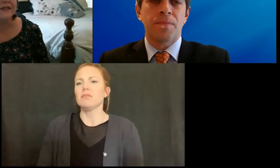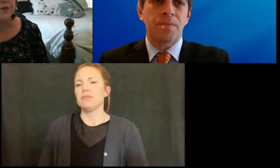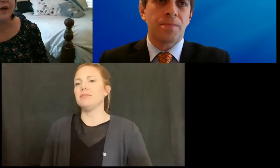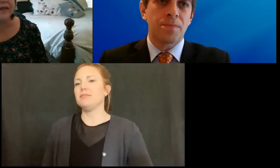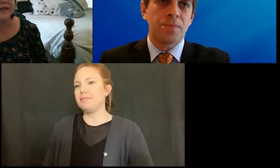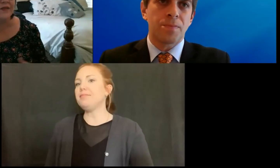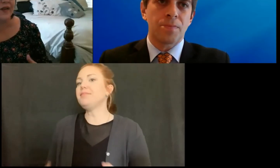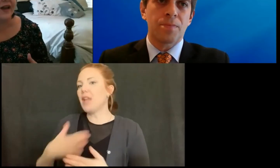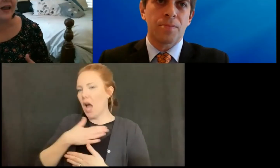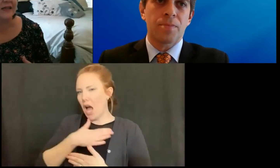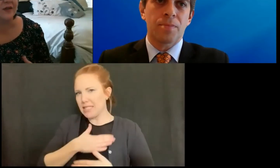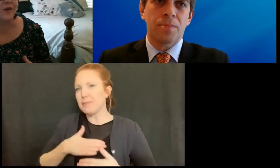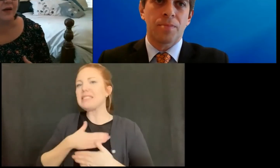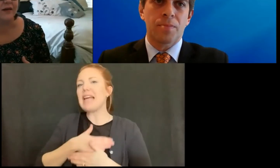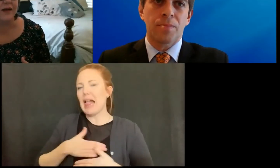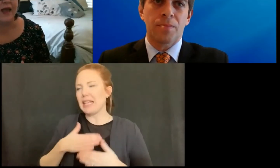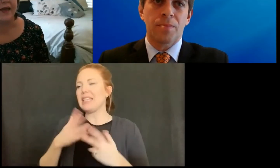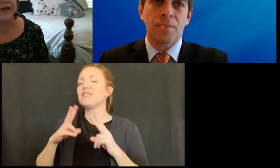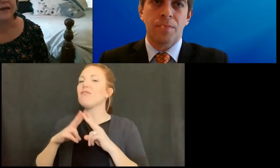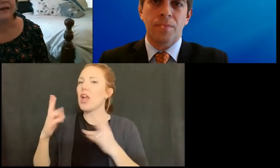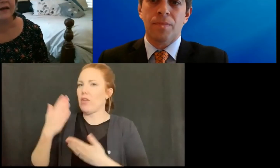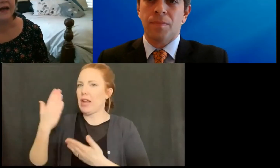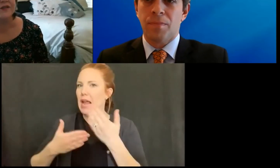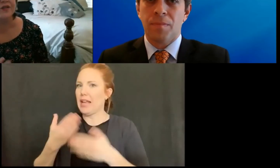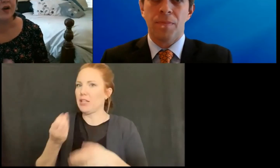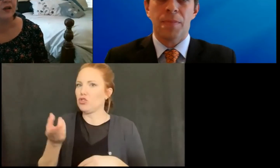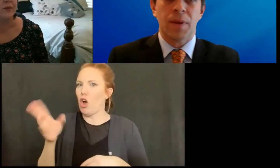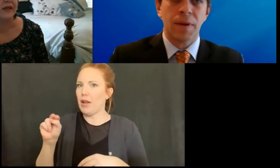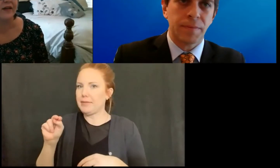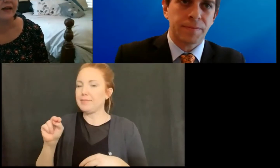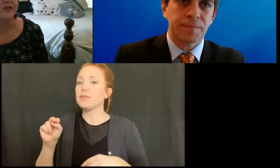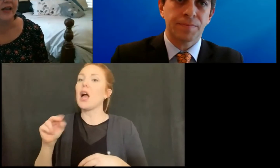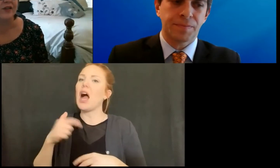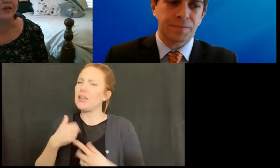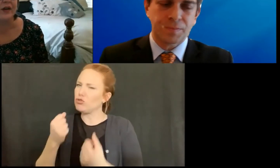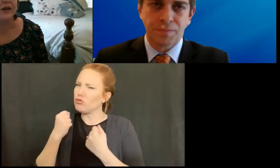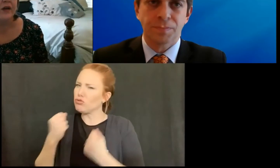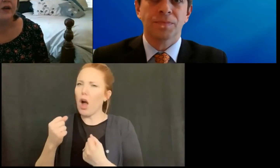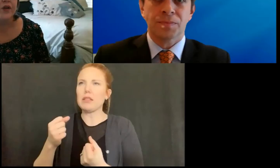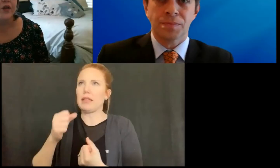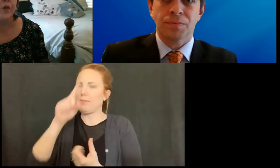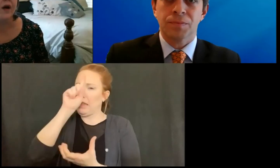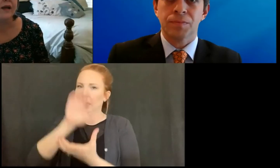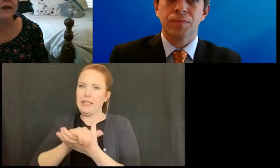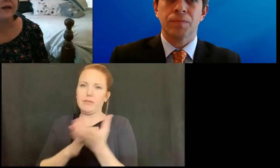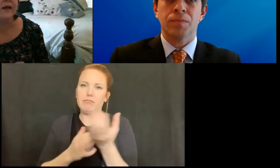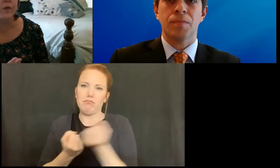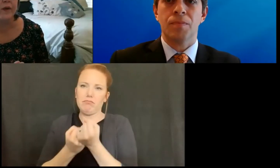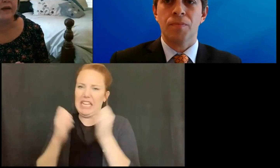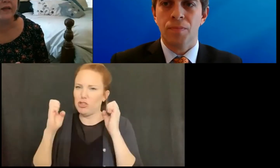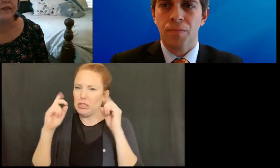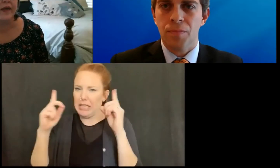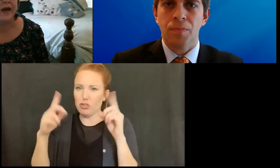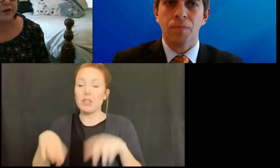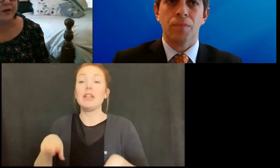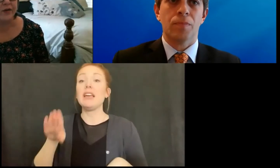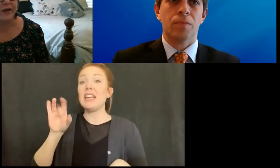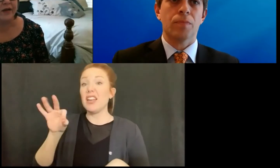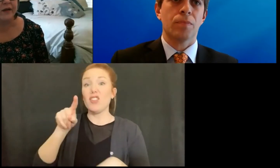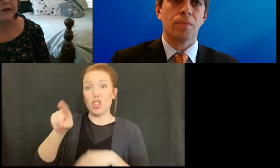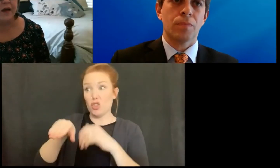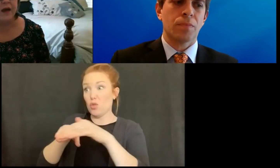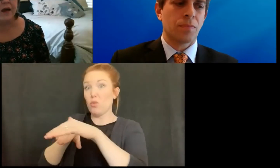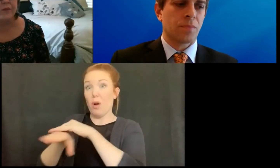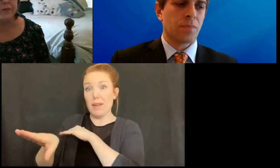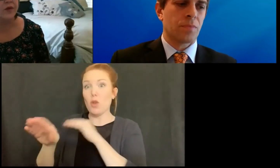Hospitality is one that is very hands-on, and I strongly believe in education. You walk in without a